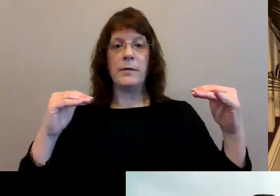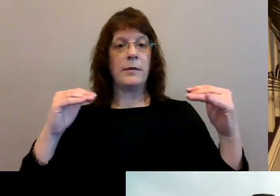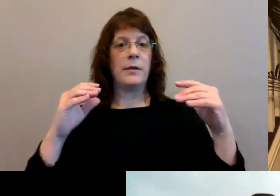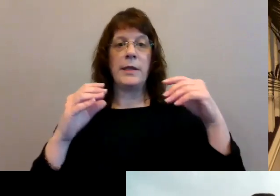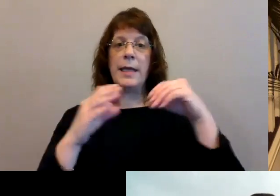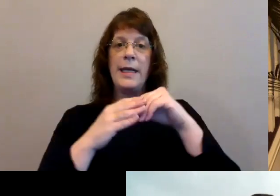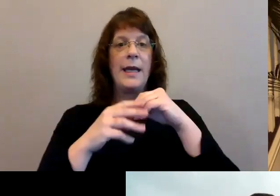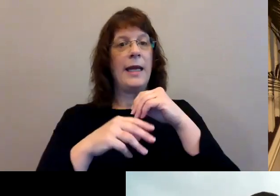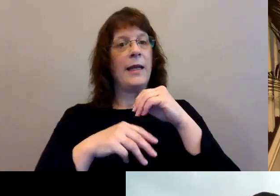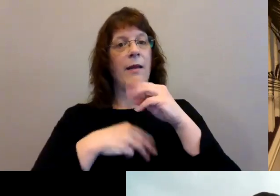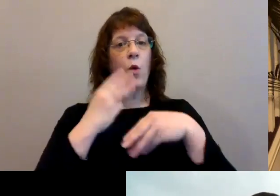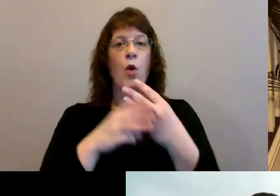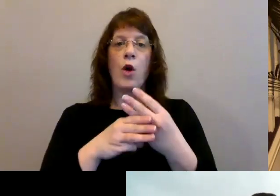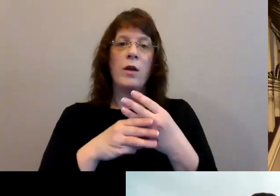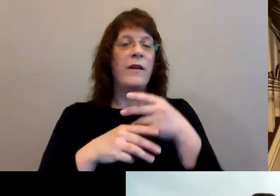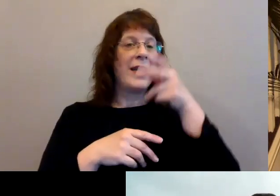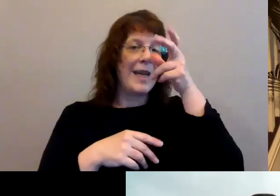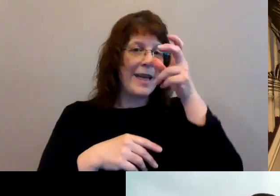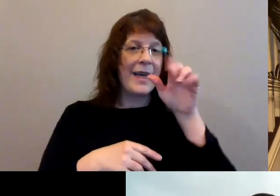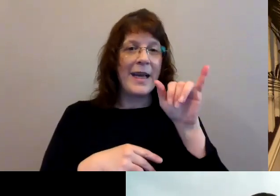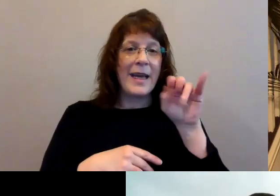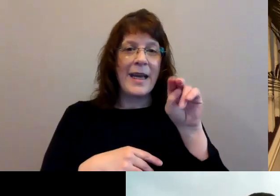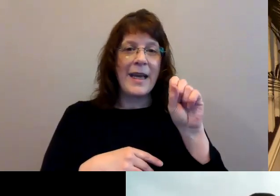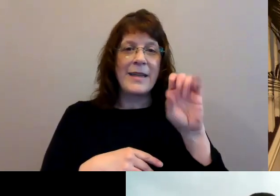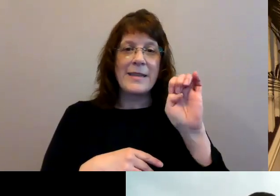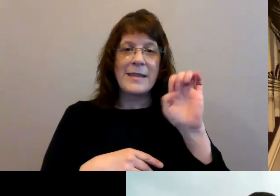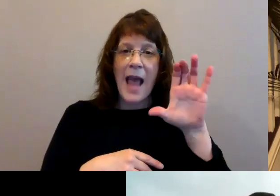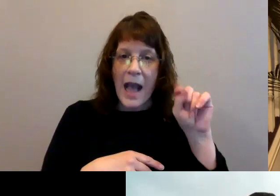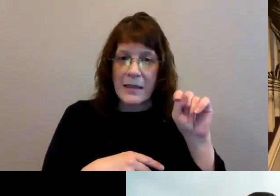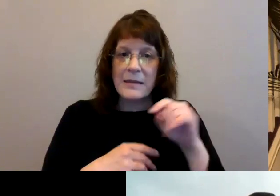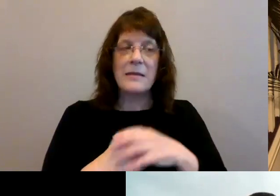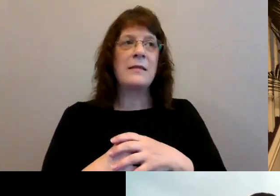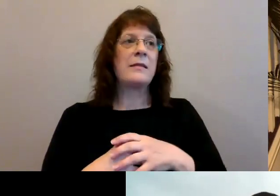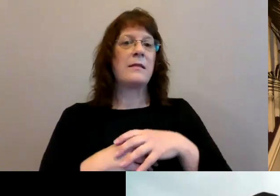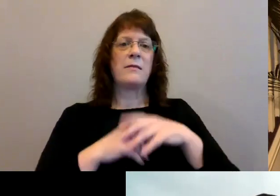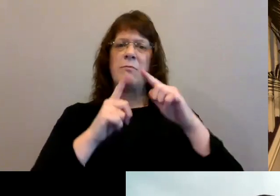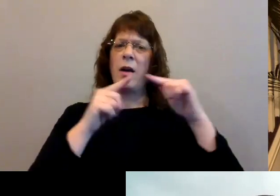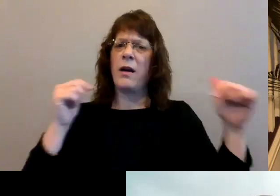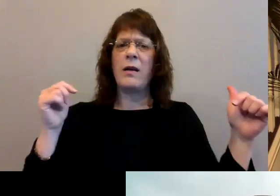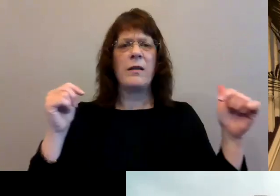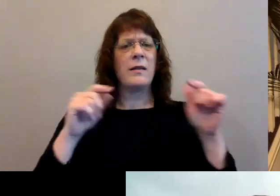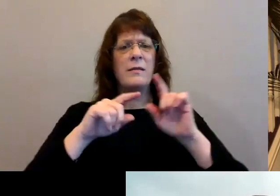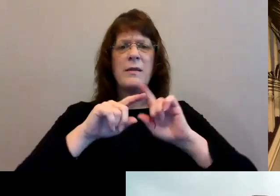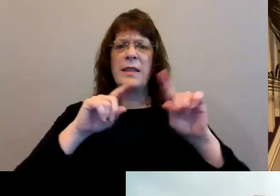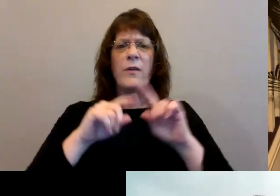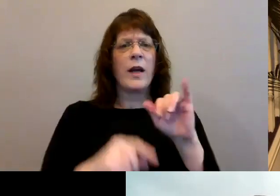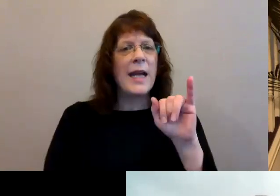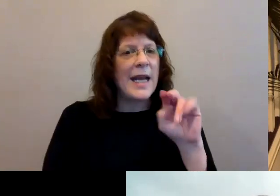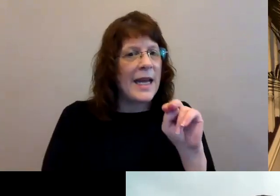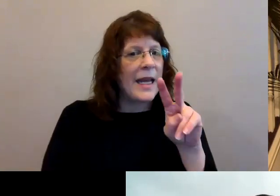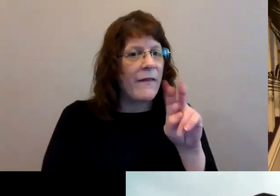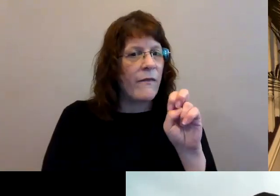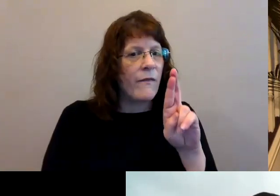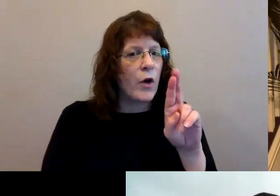invertebrates. If you include insects and then like all the invertebrates, terrestrial invertebrates that you can find in your